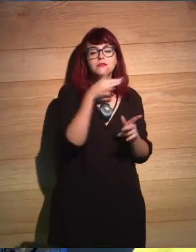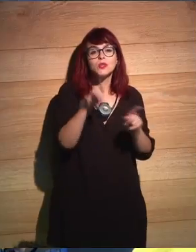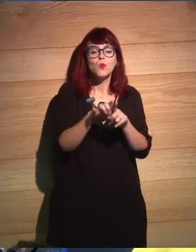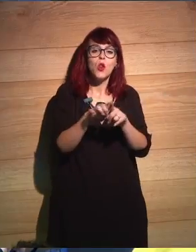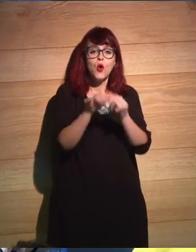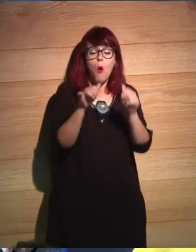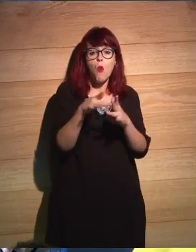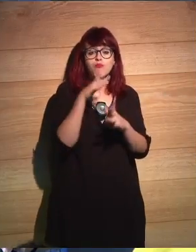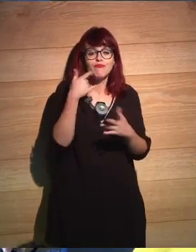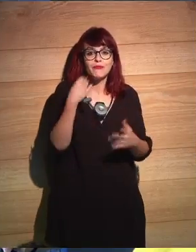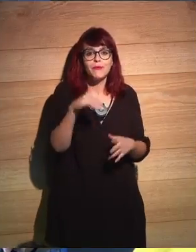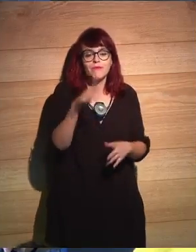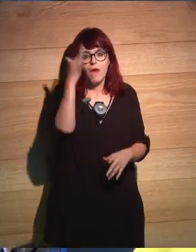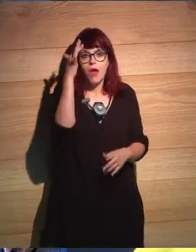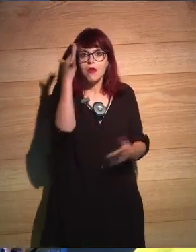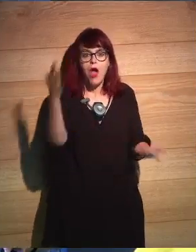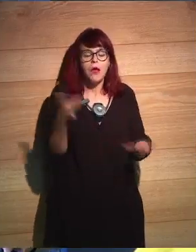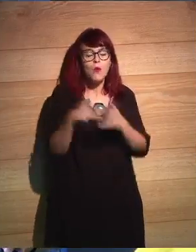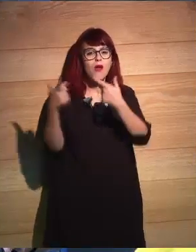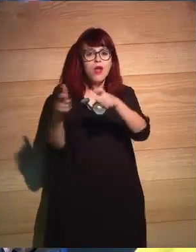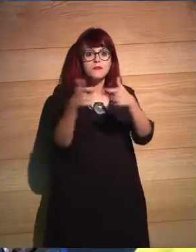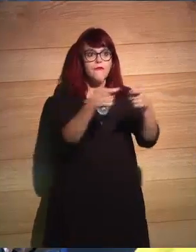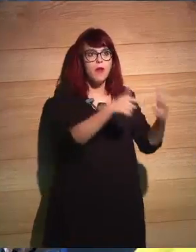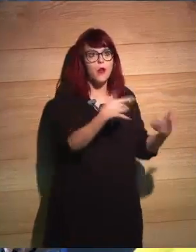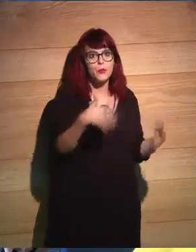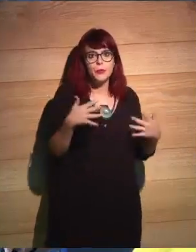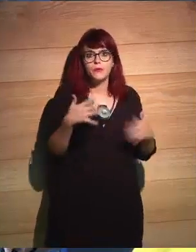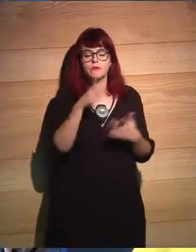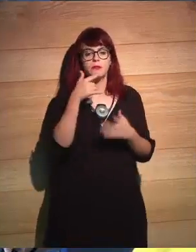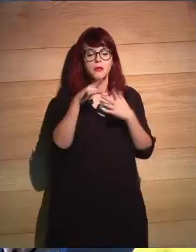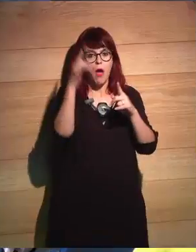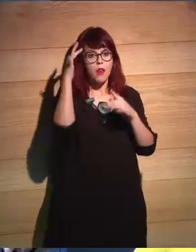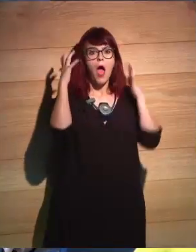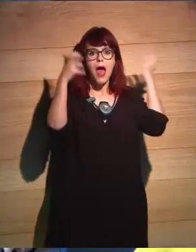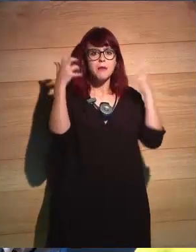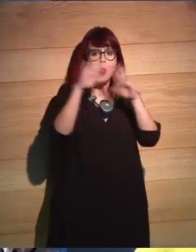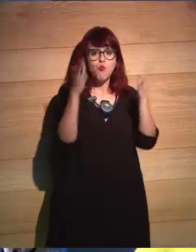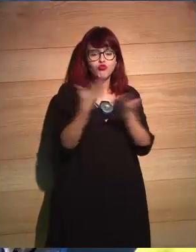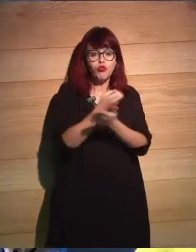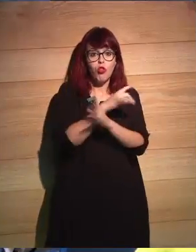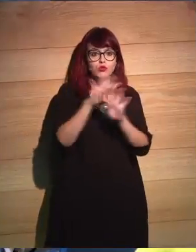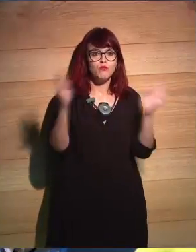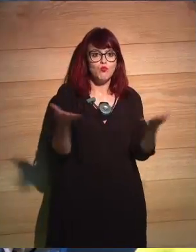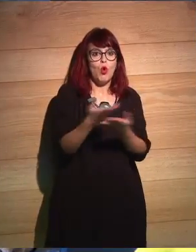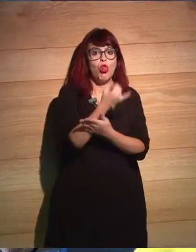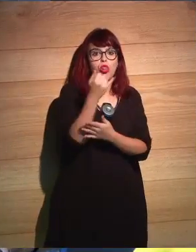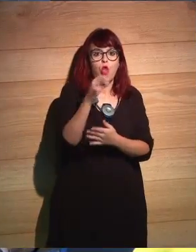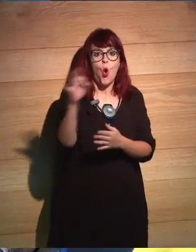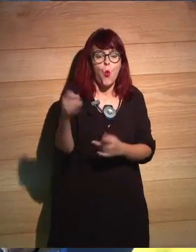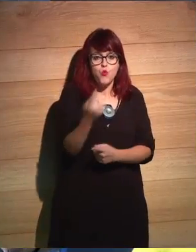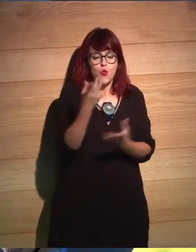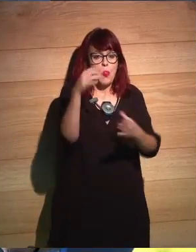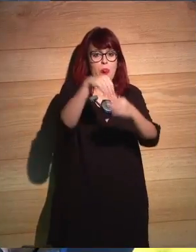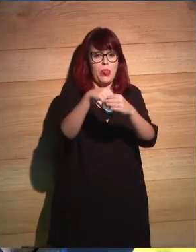to classify that, it would really take a huge effort, and it is like classifying all the species